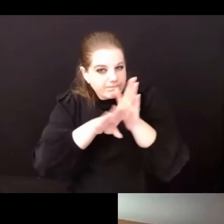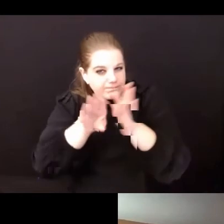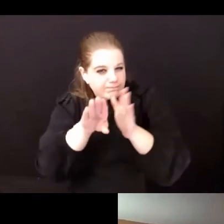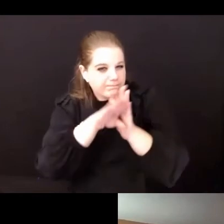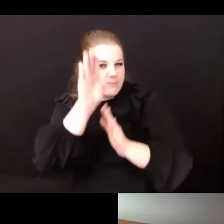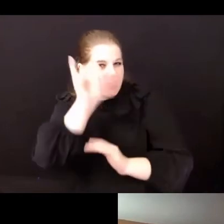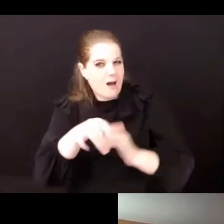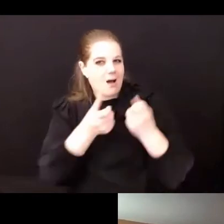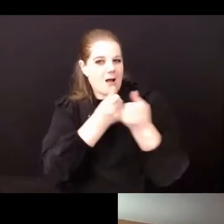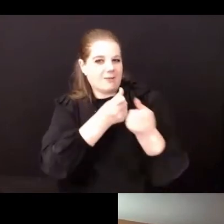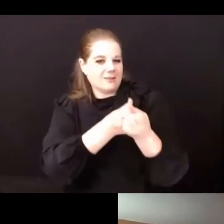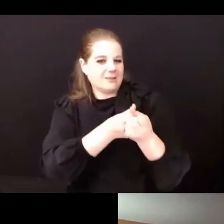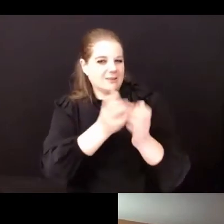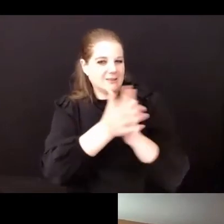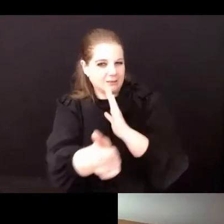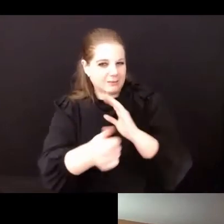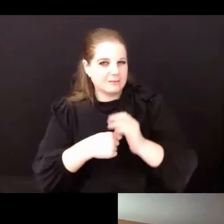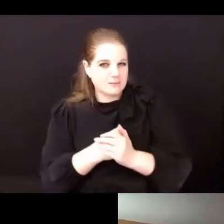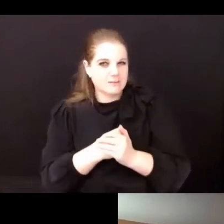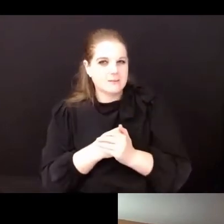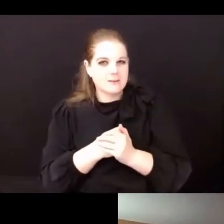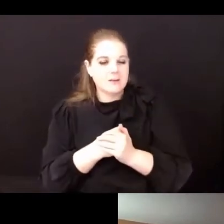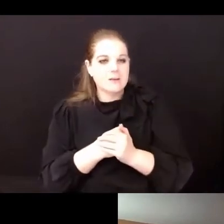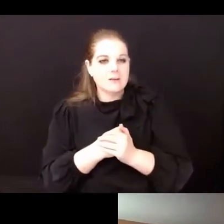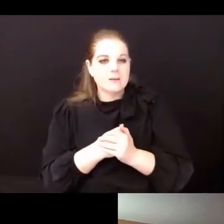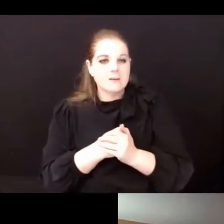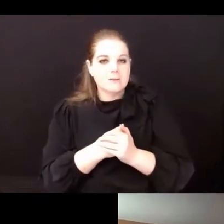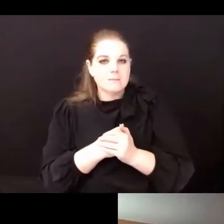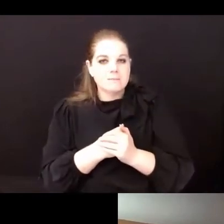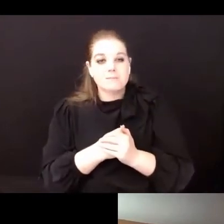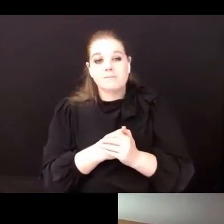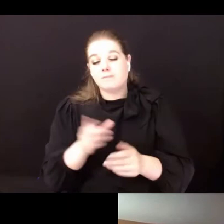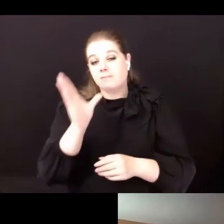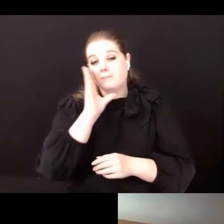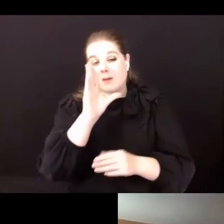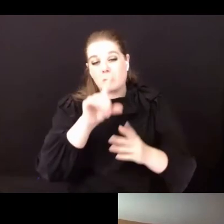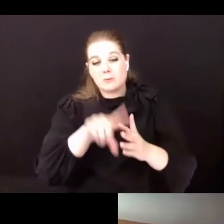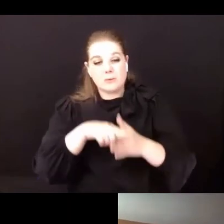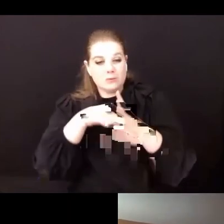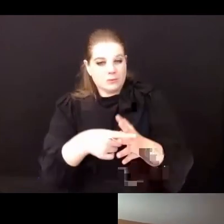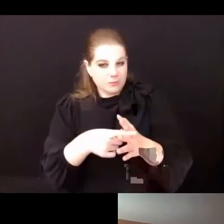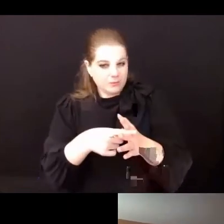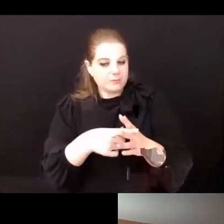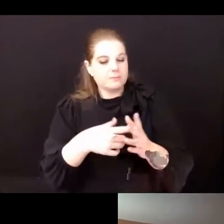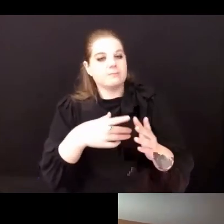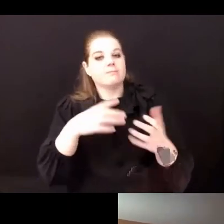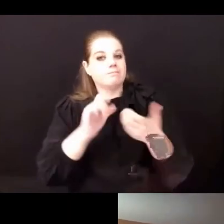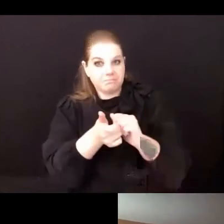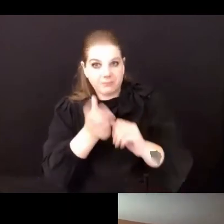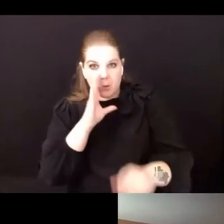advocating skills. And I would start by asking them what are